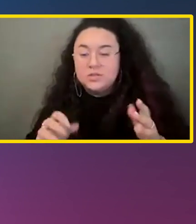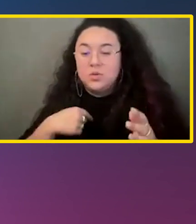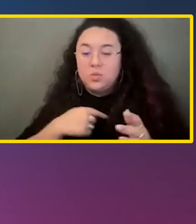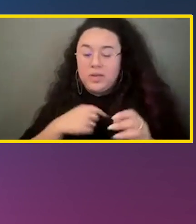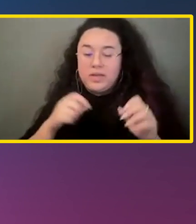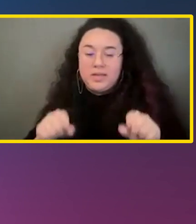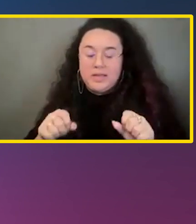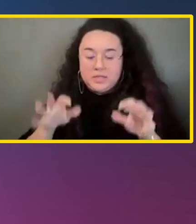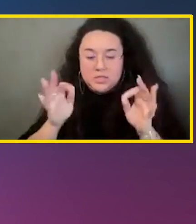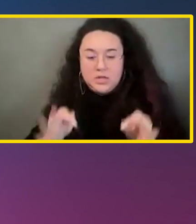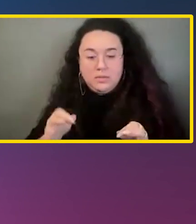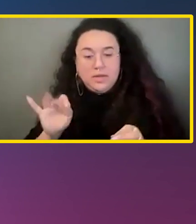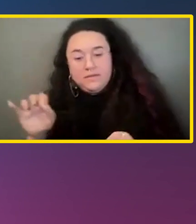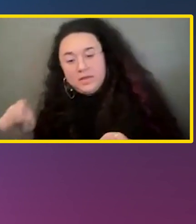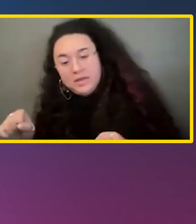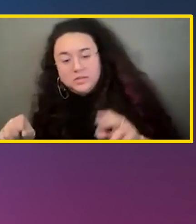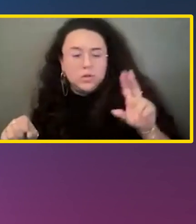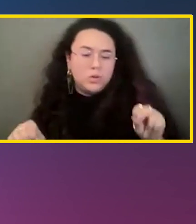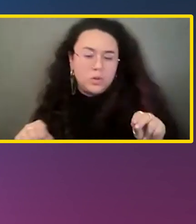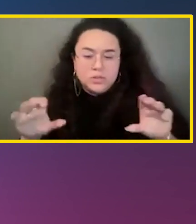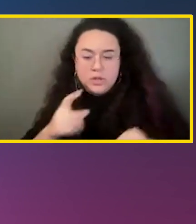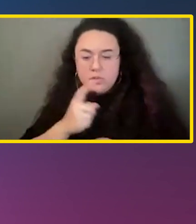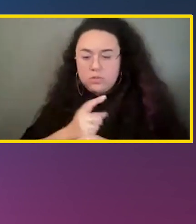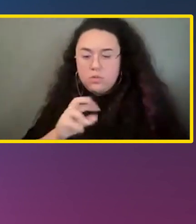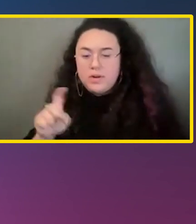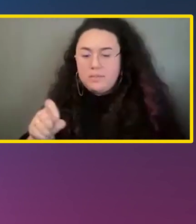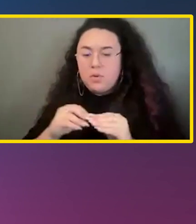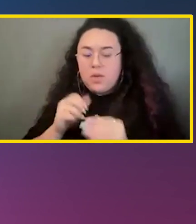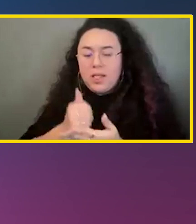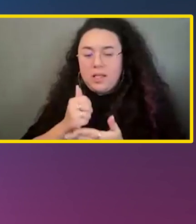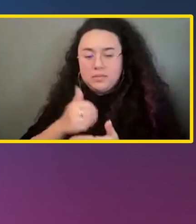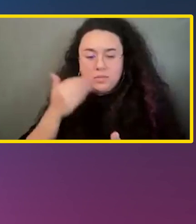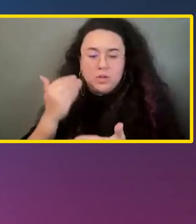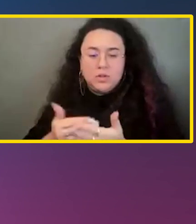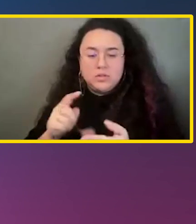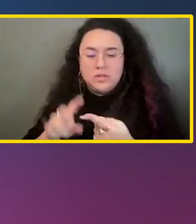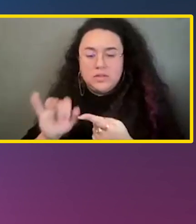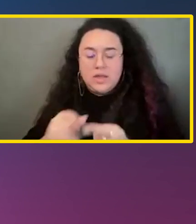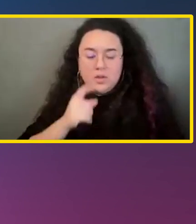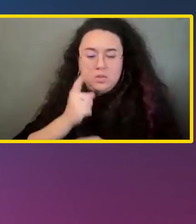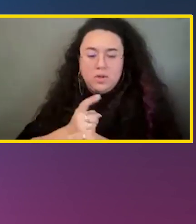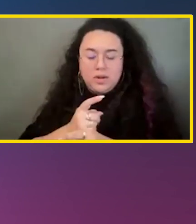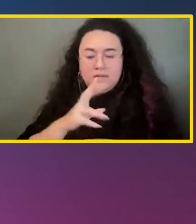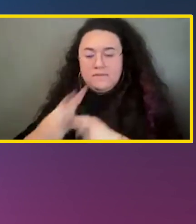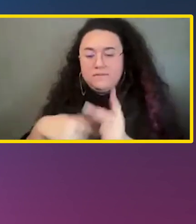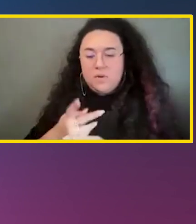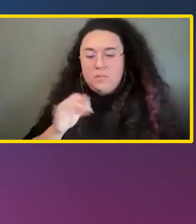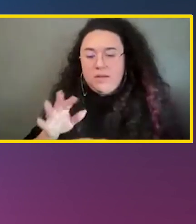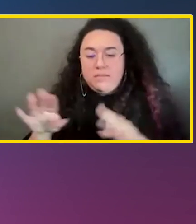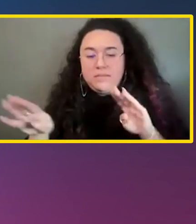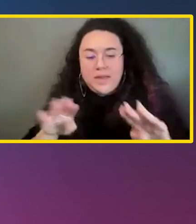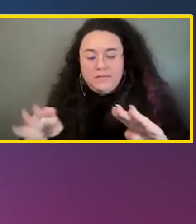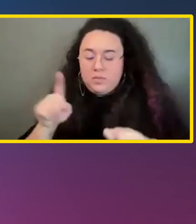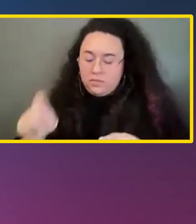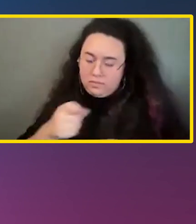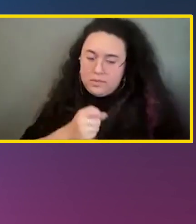can determine whether or not they've done it correctly, or if they need a little help to get closer to the correct form of the behavior. So we need to